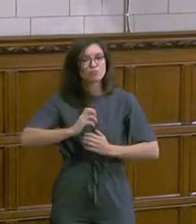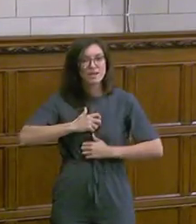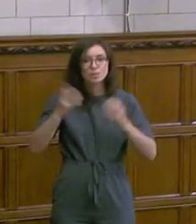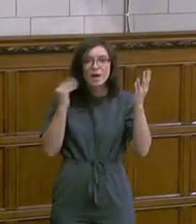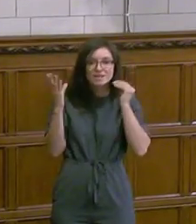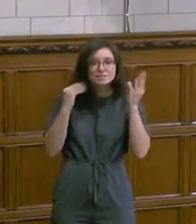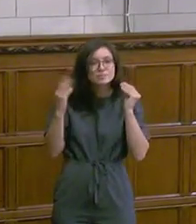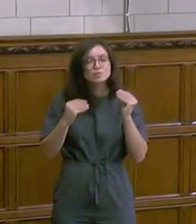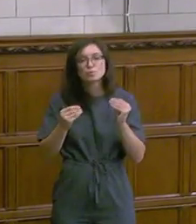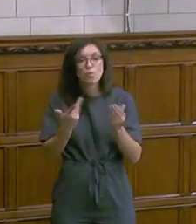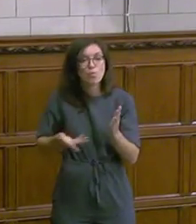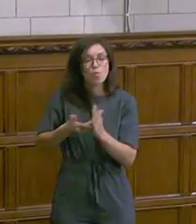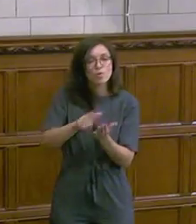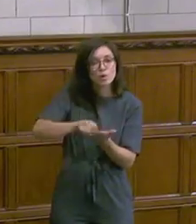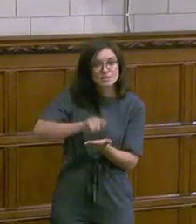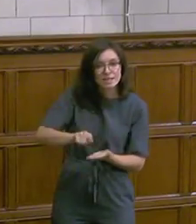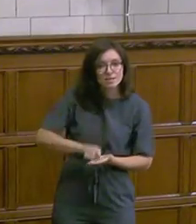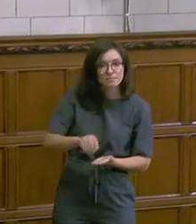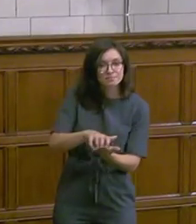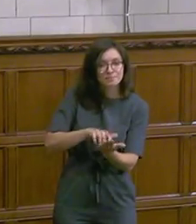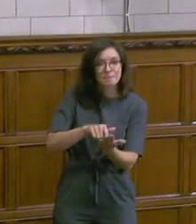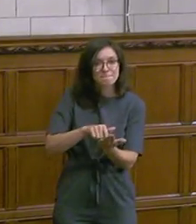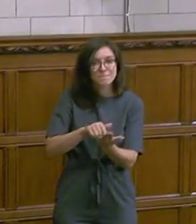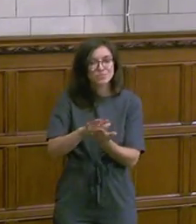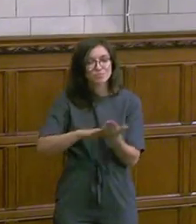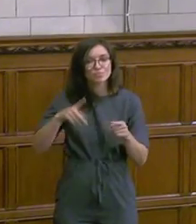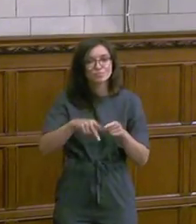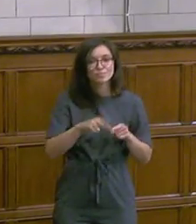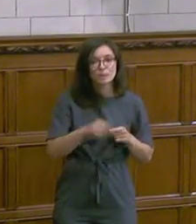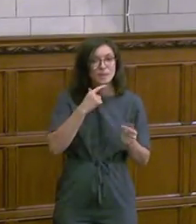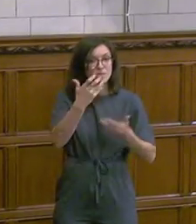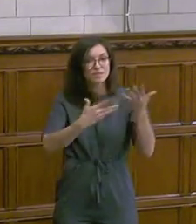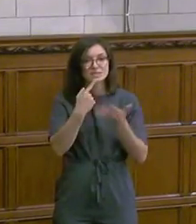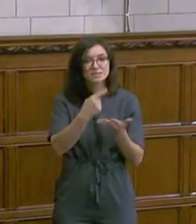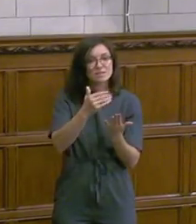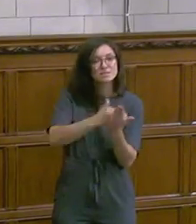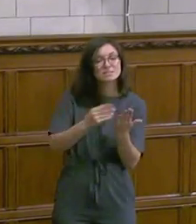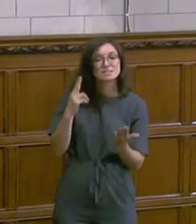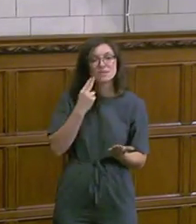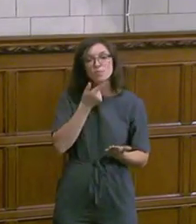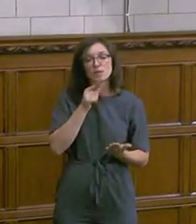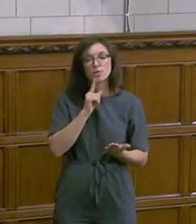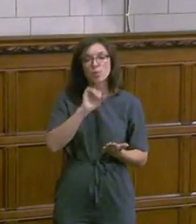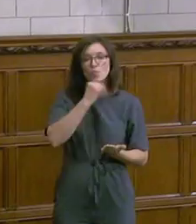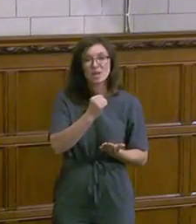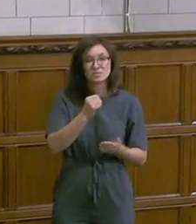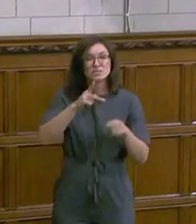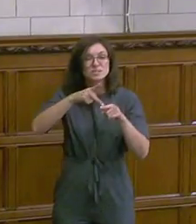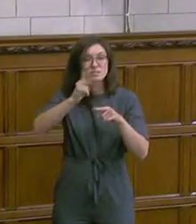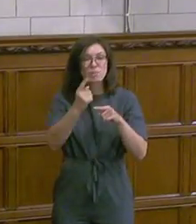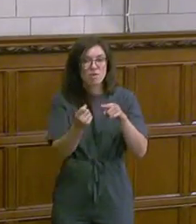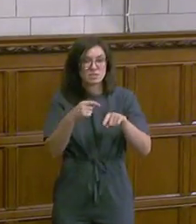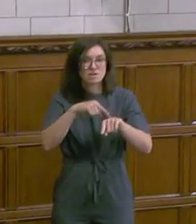note takers. The figures indicate that in further education, deaf people are twice as likely to drop out as their